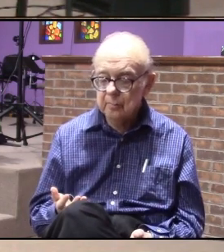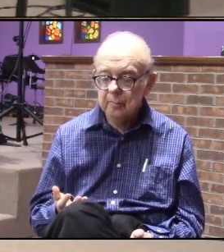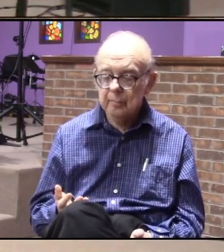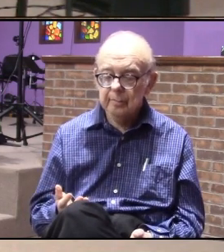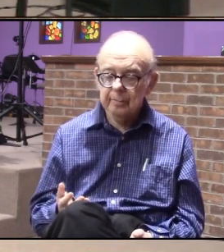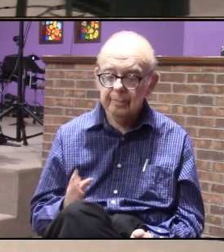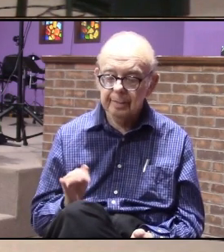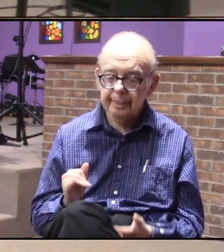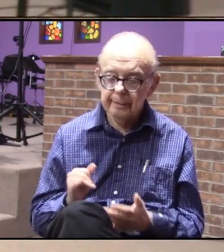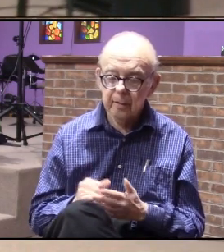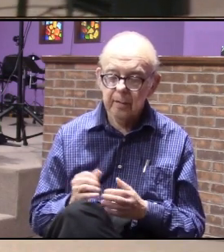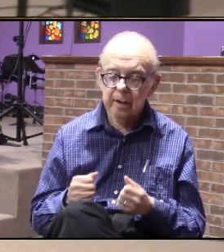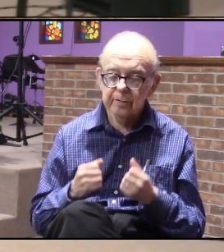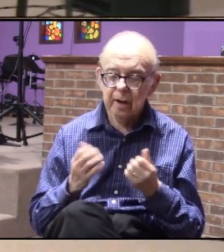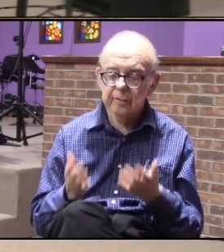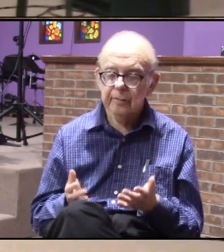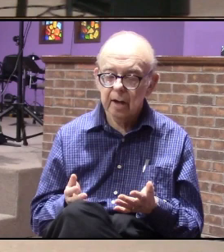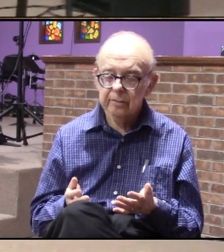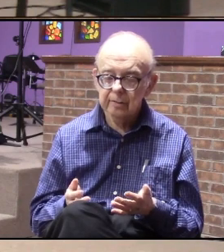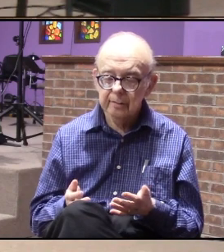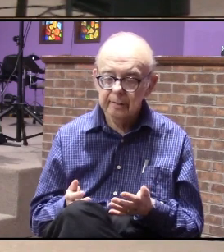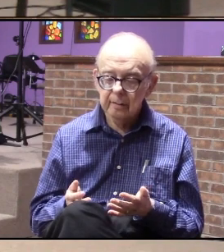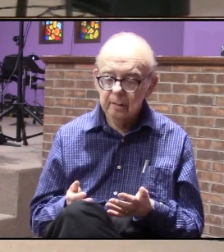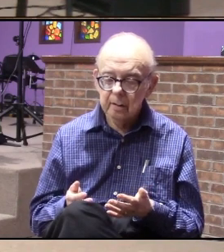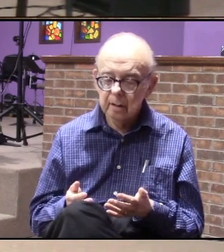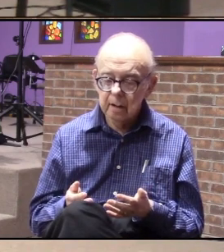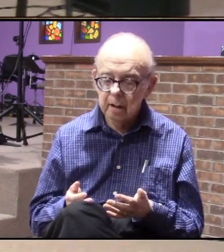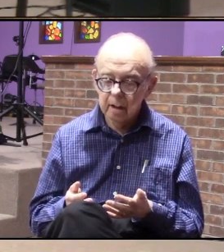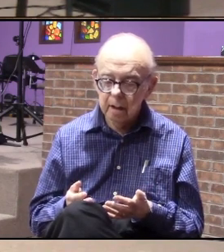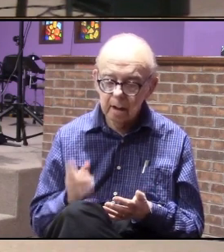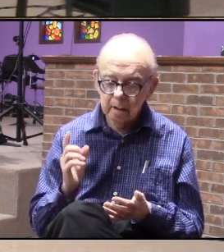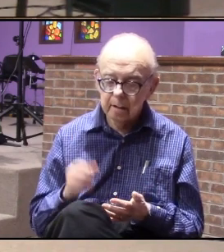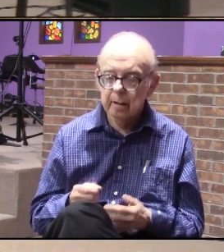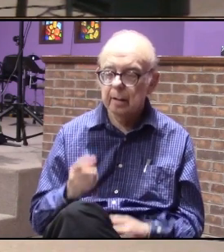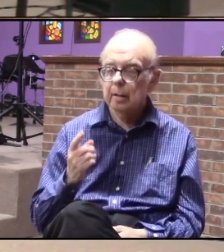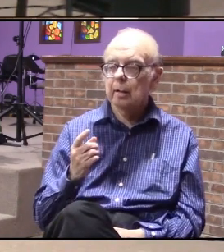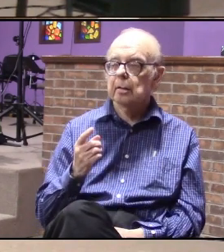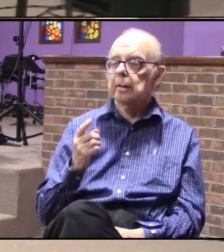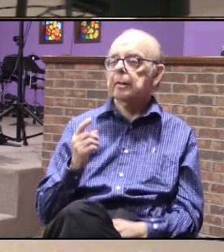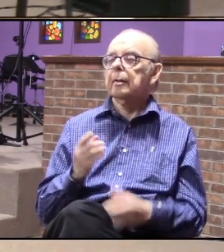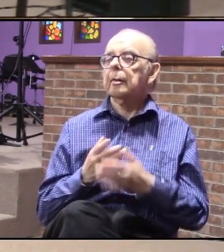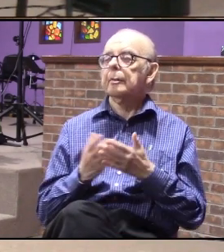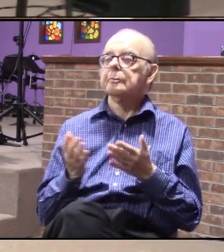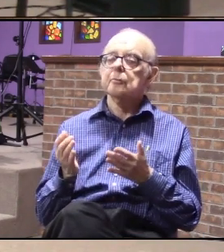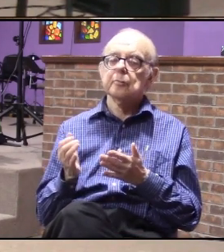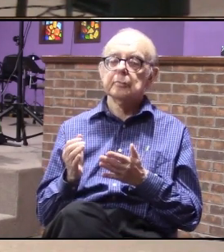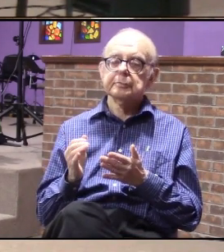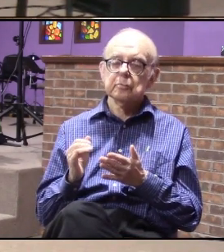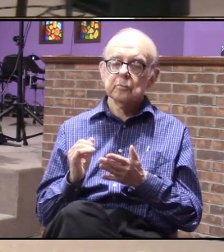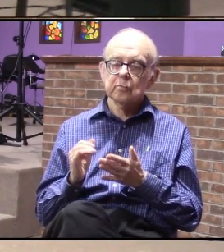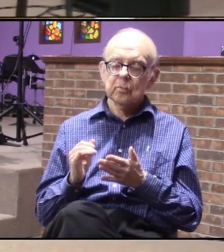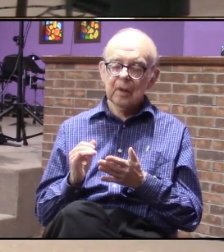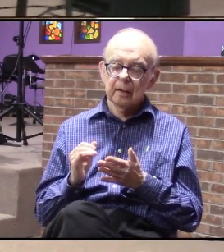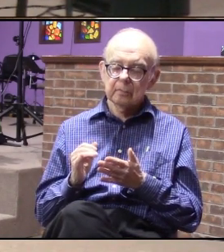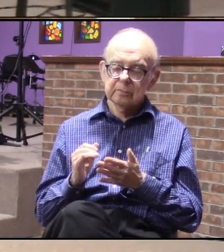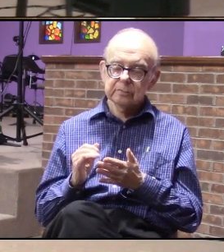to be that sacrifice. And we need to understand something.